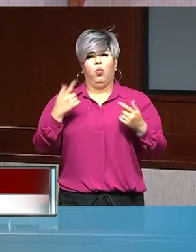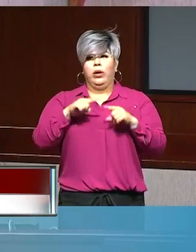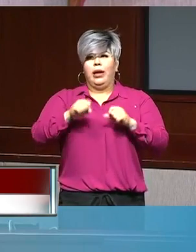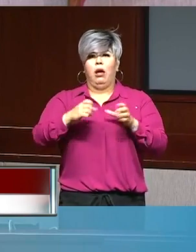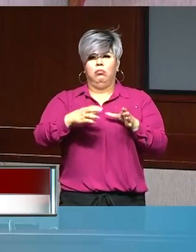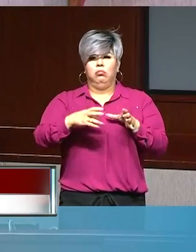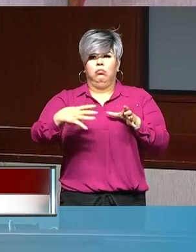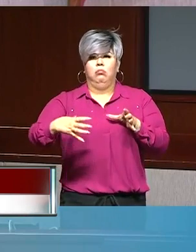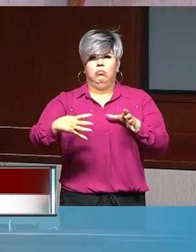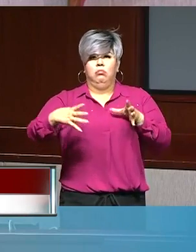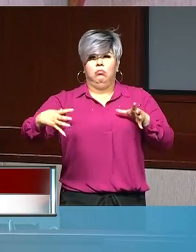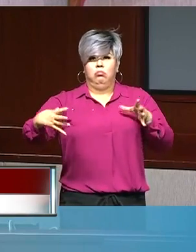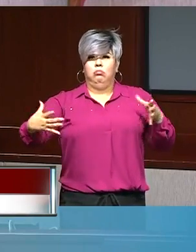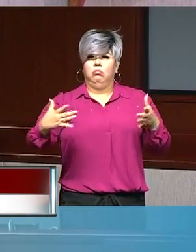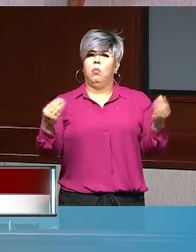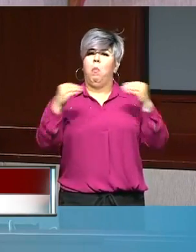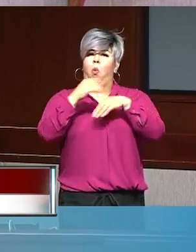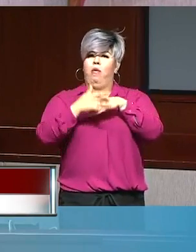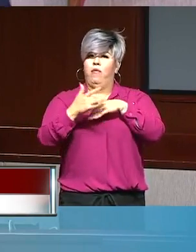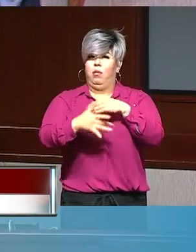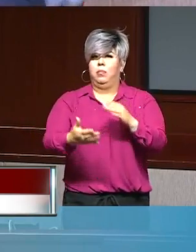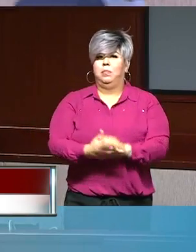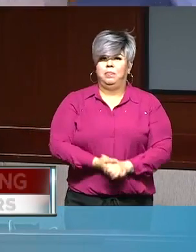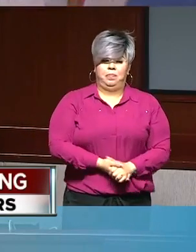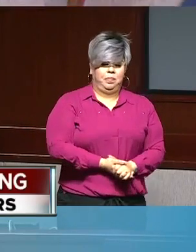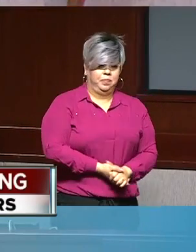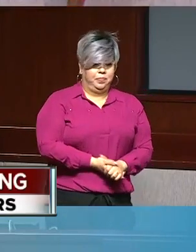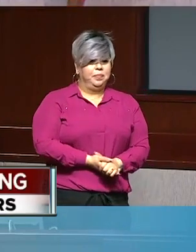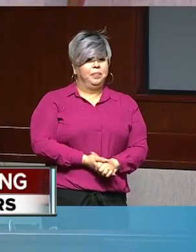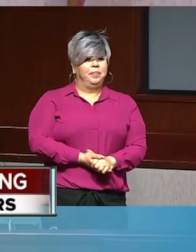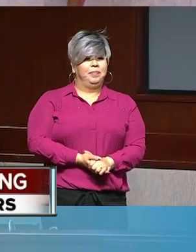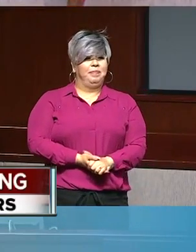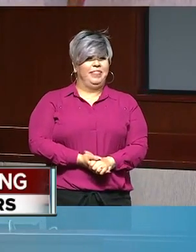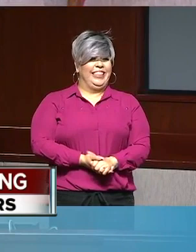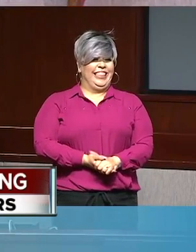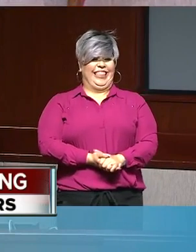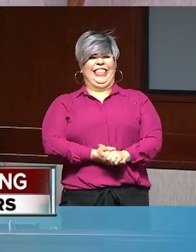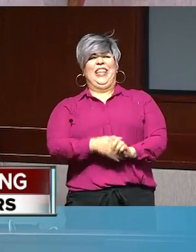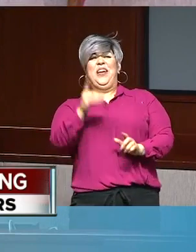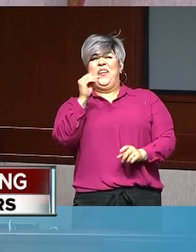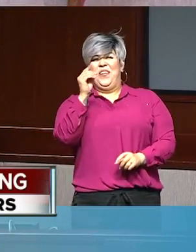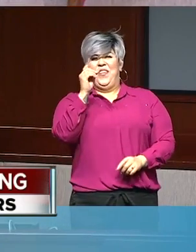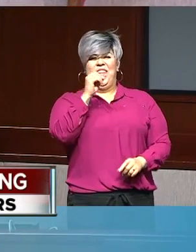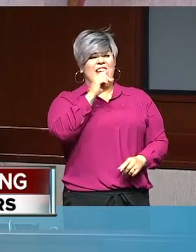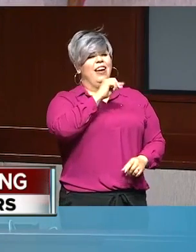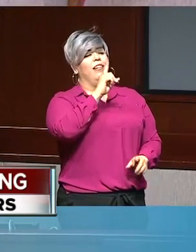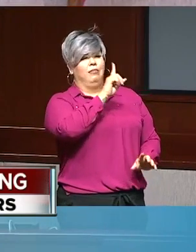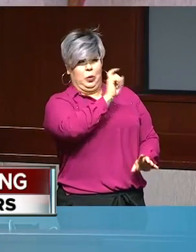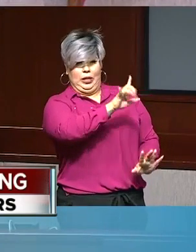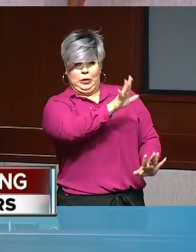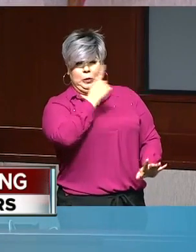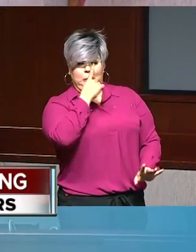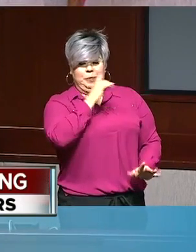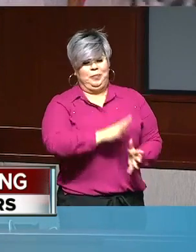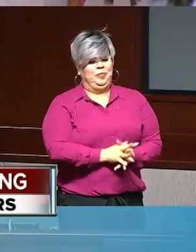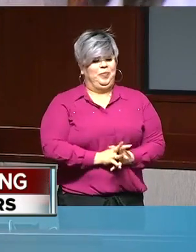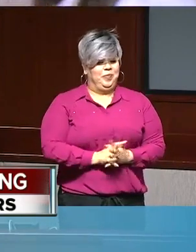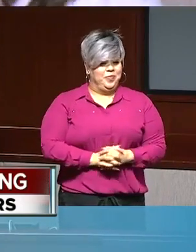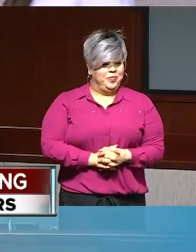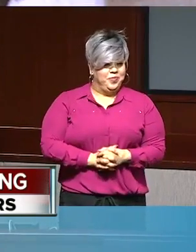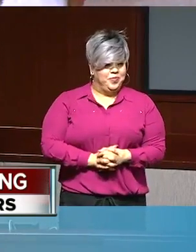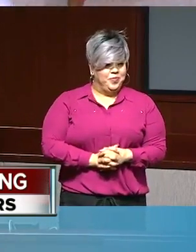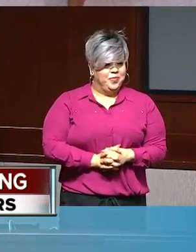surge that will be required. And if I could just quickly follow up on that, and thank you for that response.